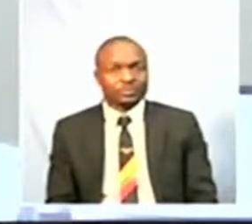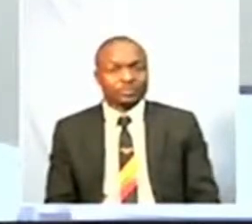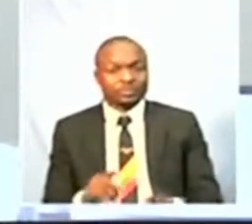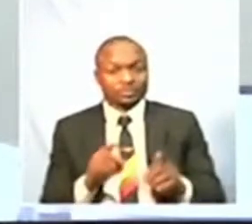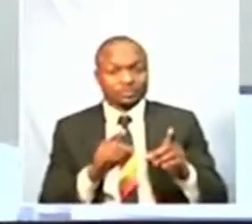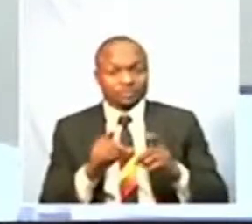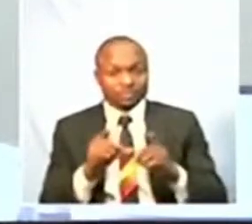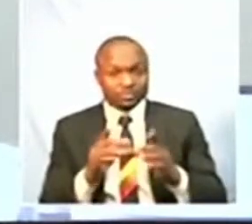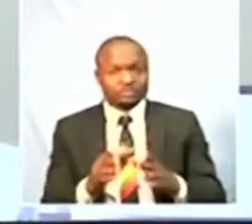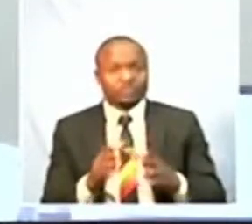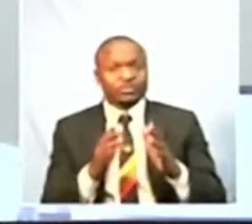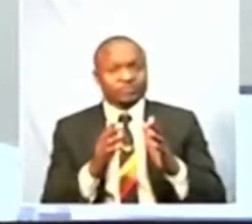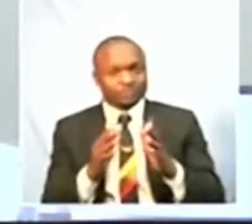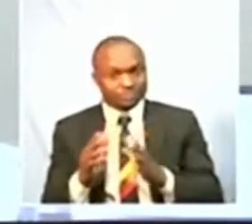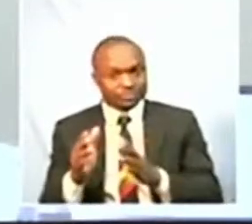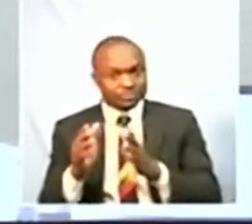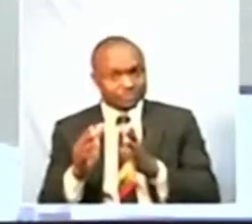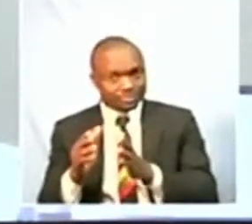Director Planning.